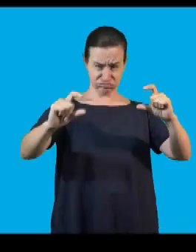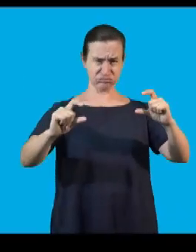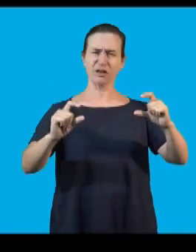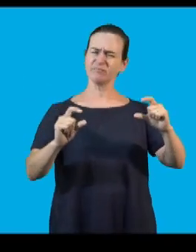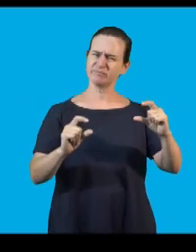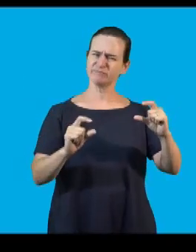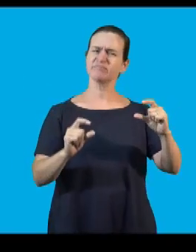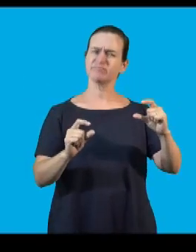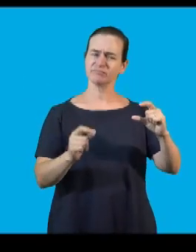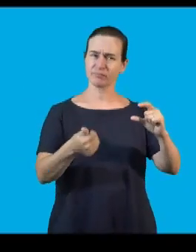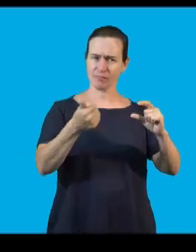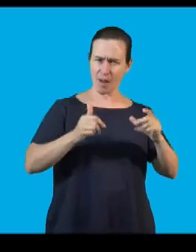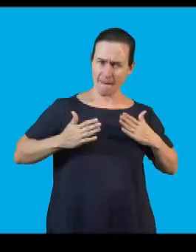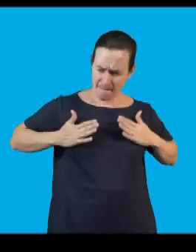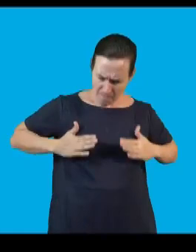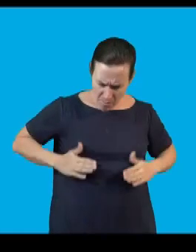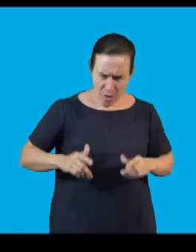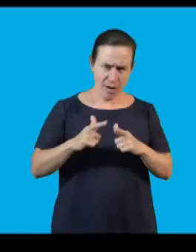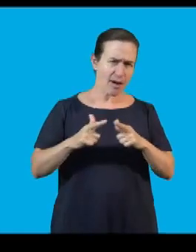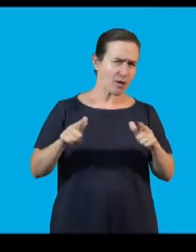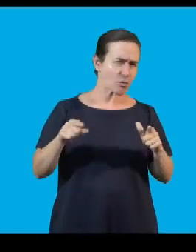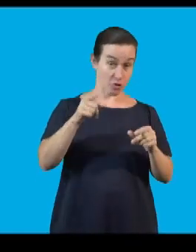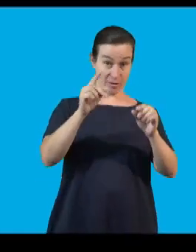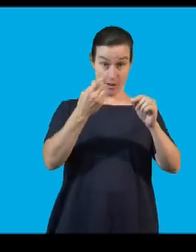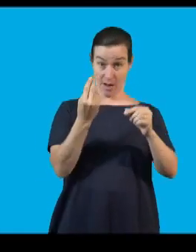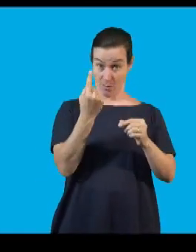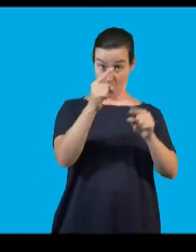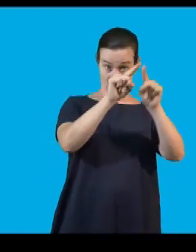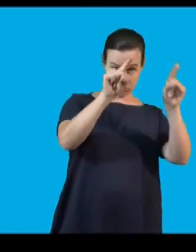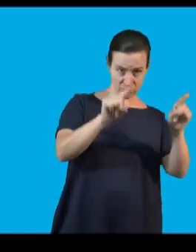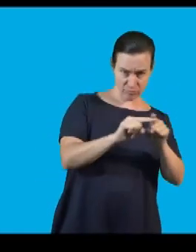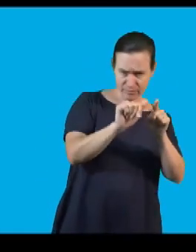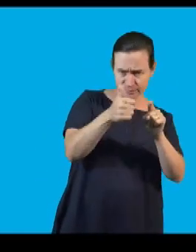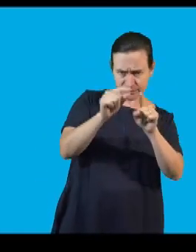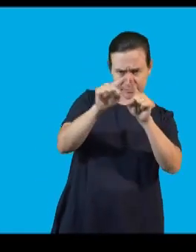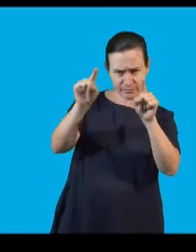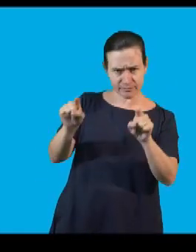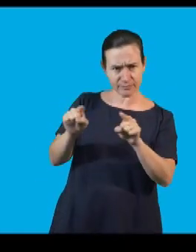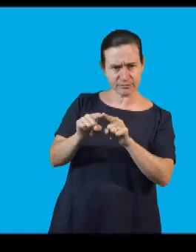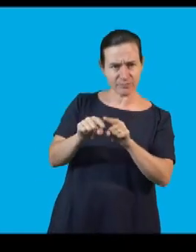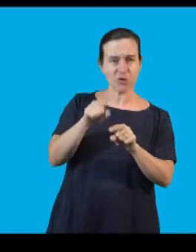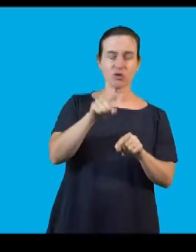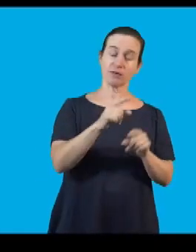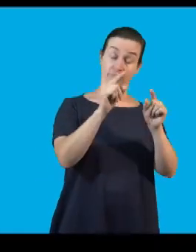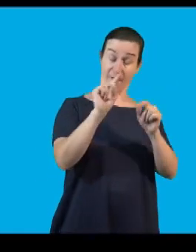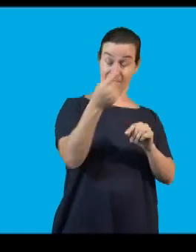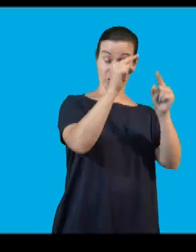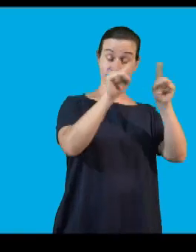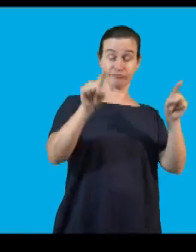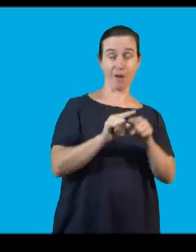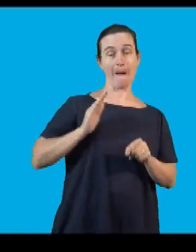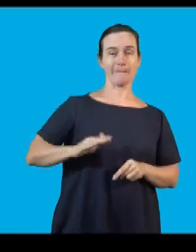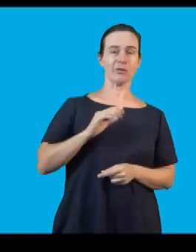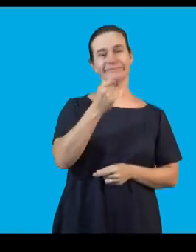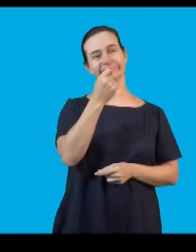way. Moving on, look at our body language in frame 1 as well as frame 2. Okay, can you see the smiling face